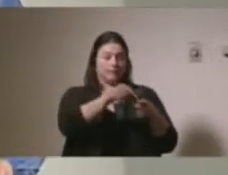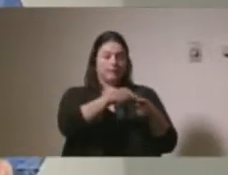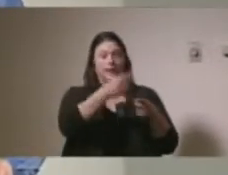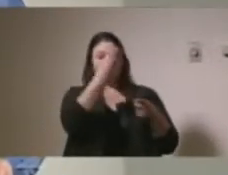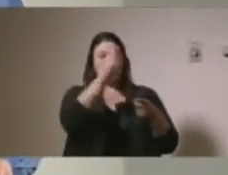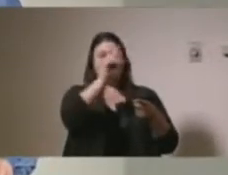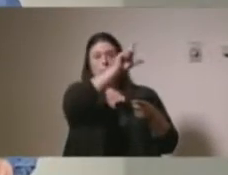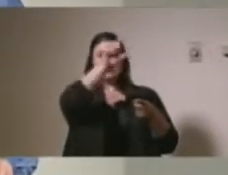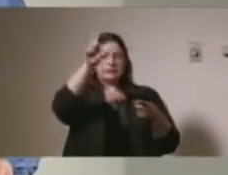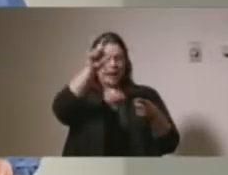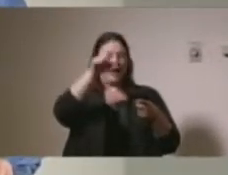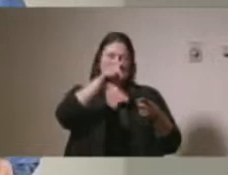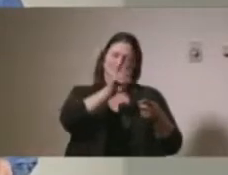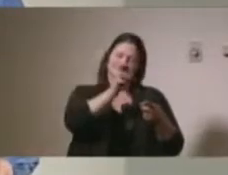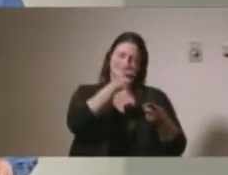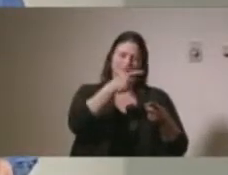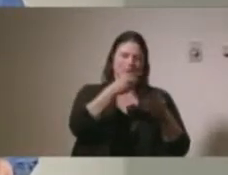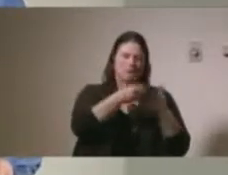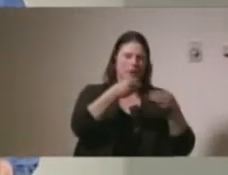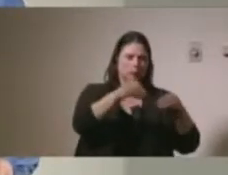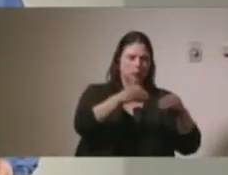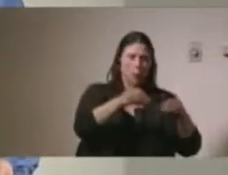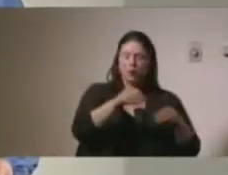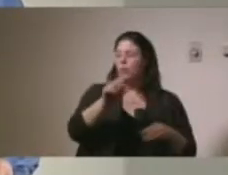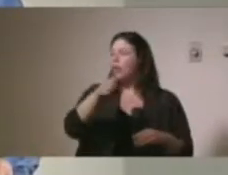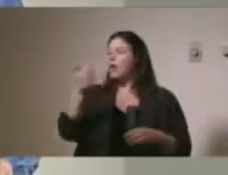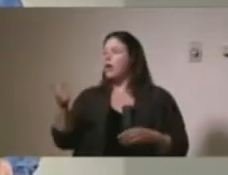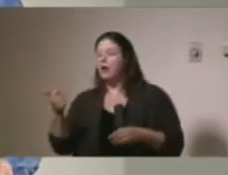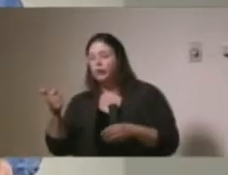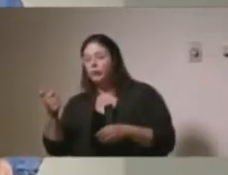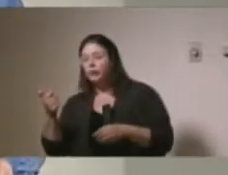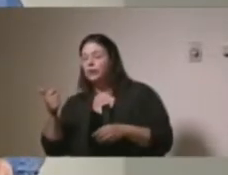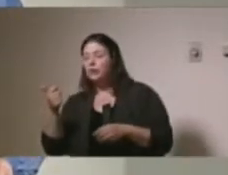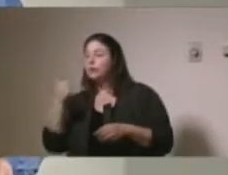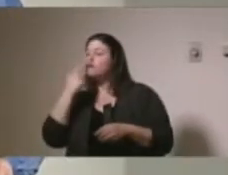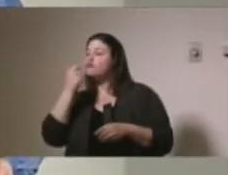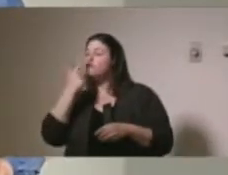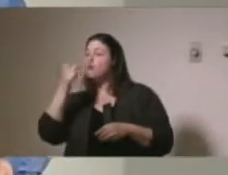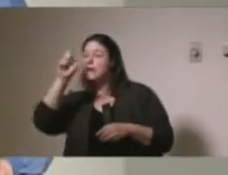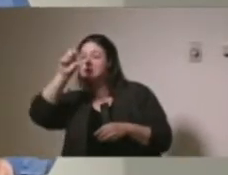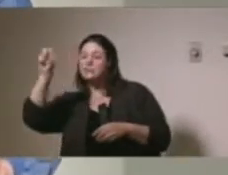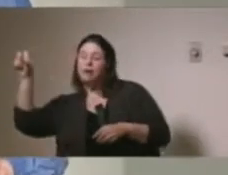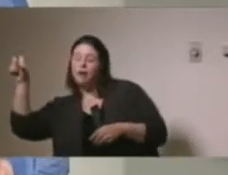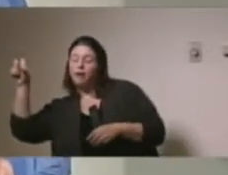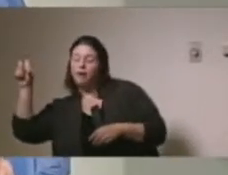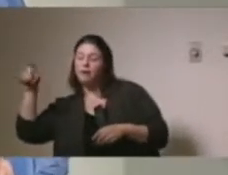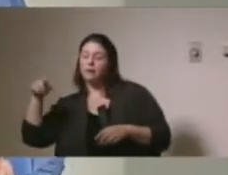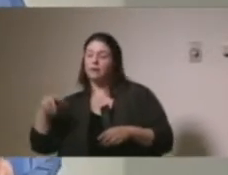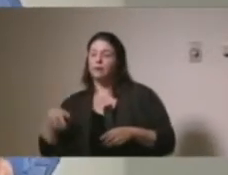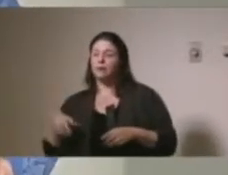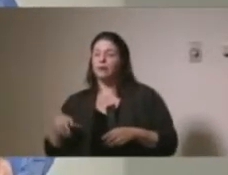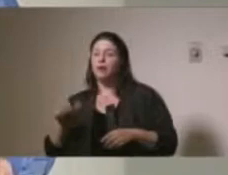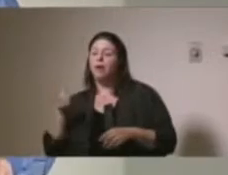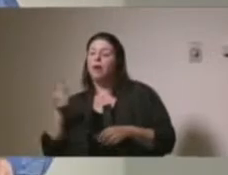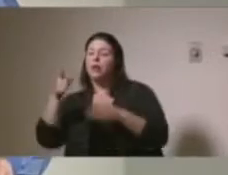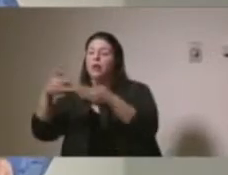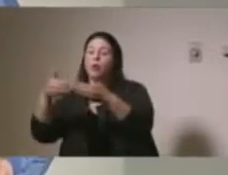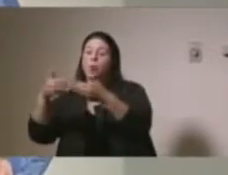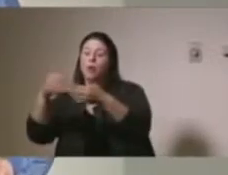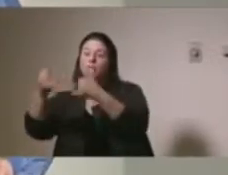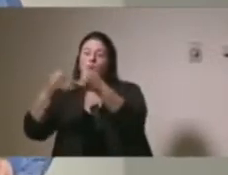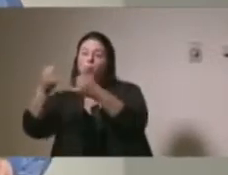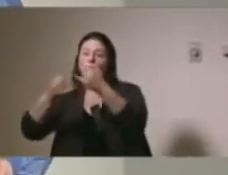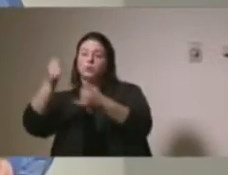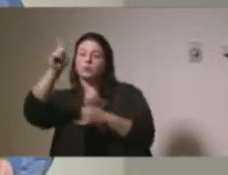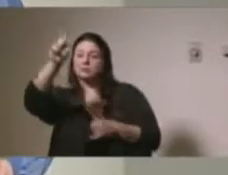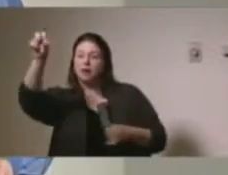sign. On the other corner, you can go to the predatory loan institution that has the red sign. The other corner that has the orange.